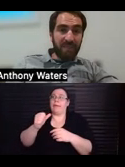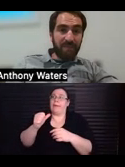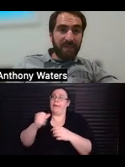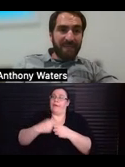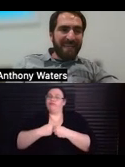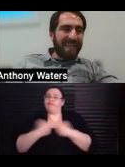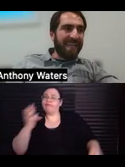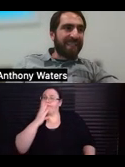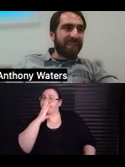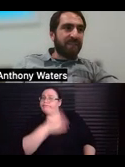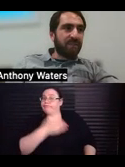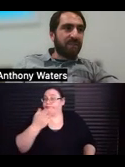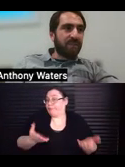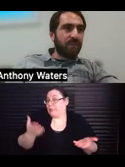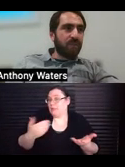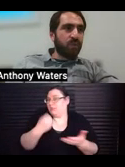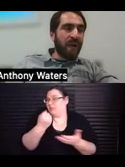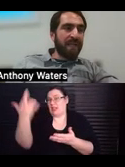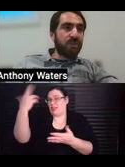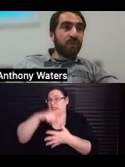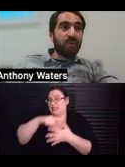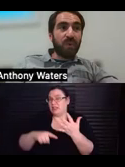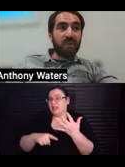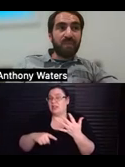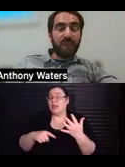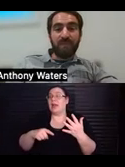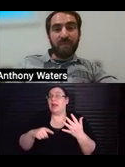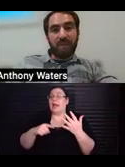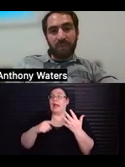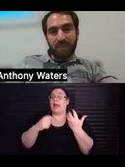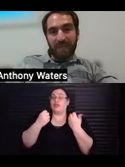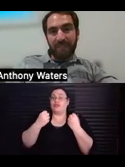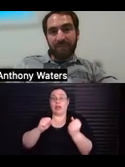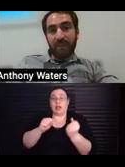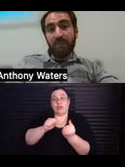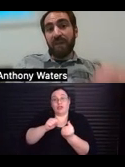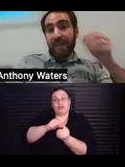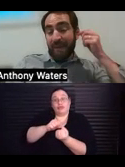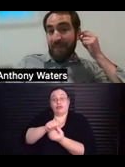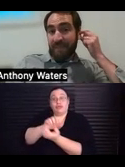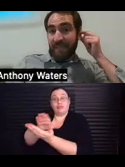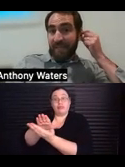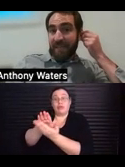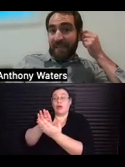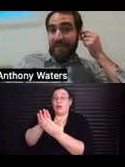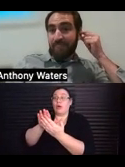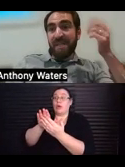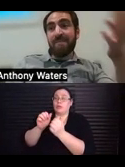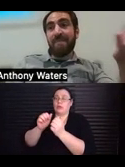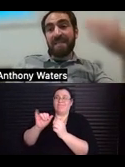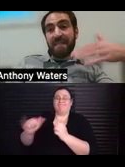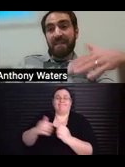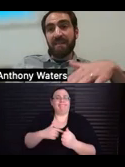with us, and trying to approach the person from a perspective of empathy